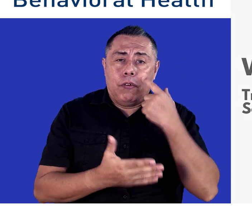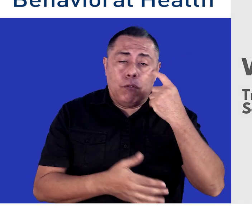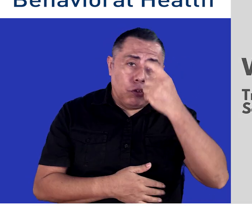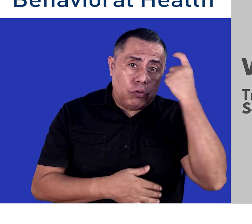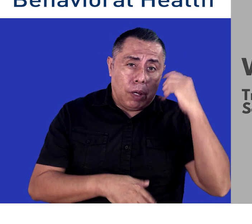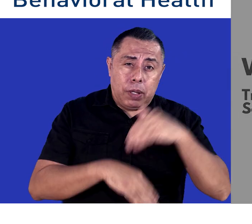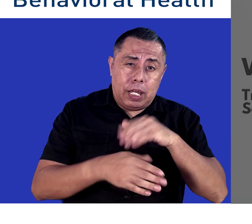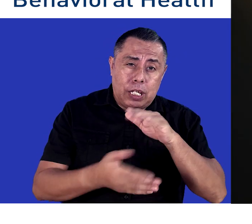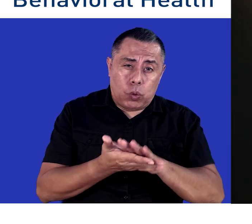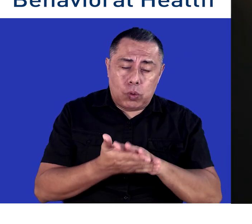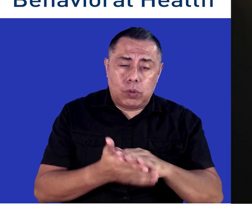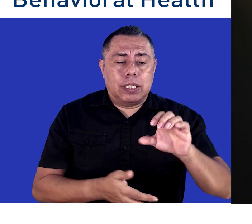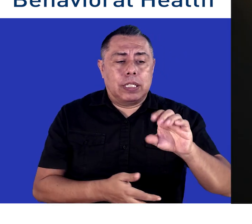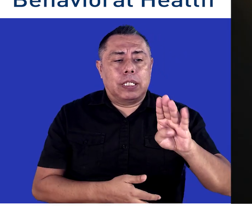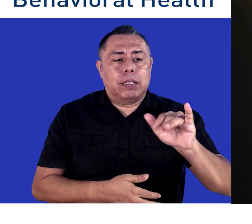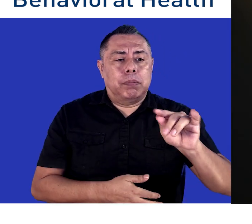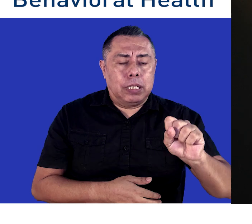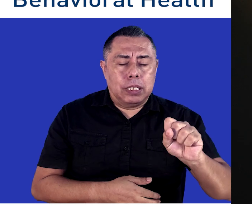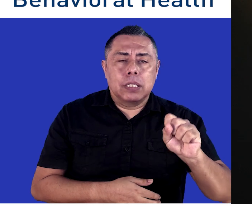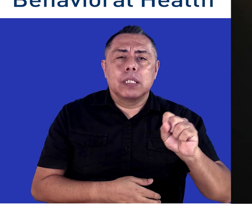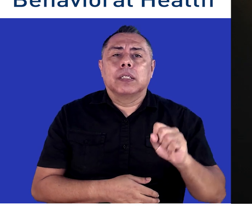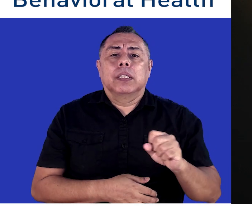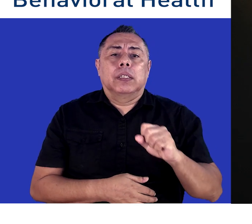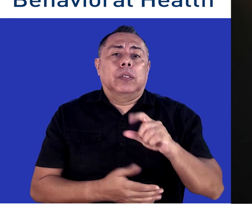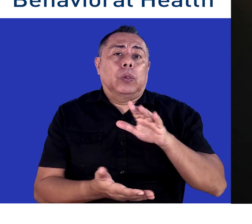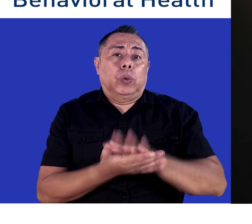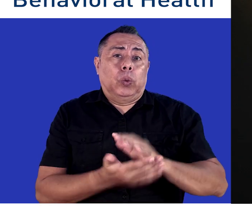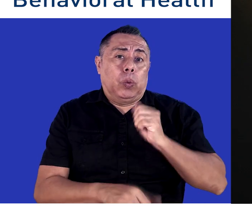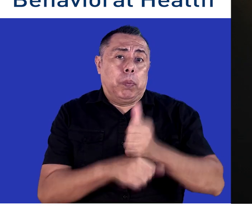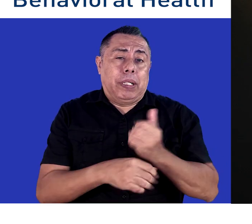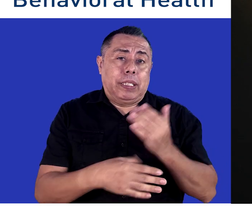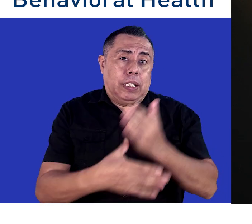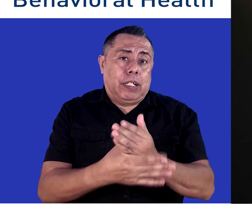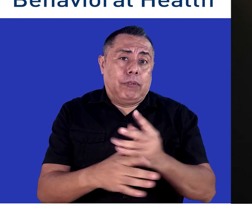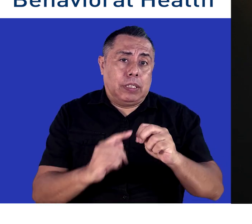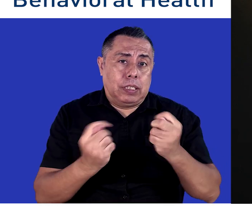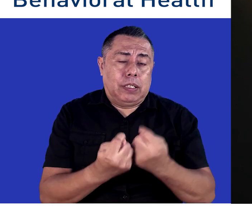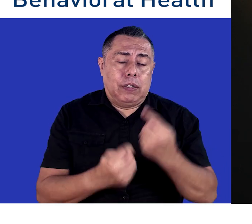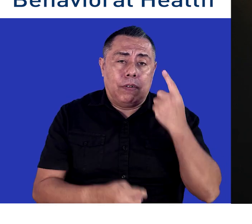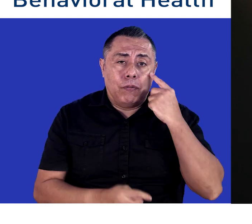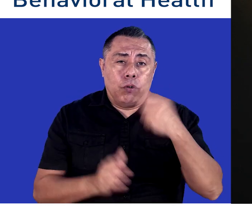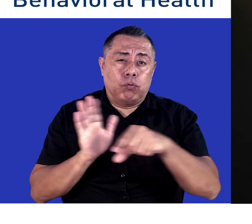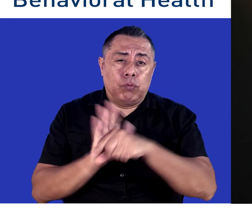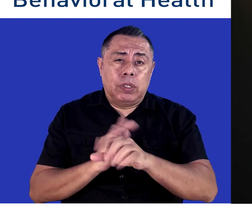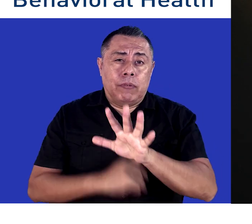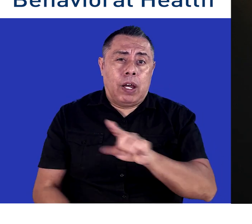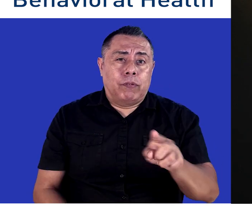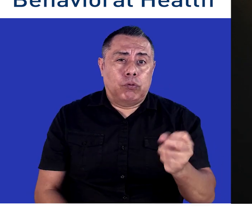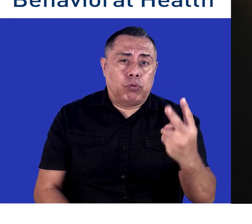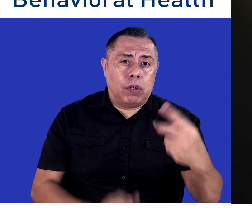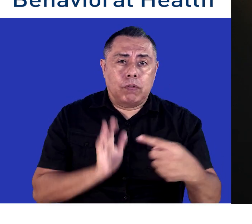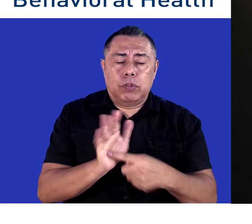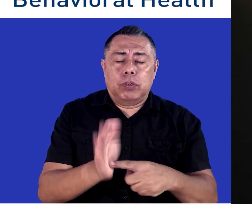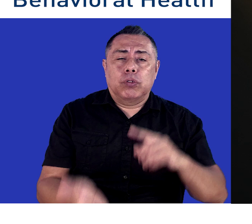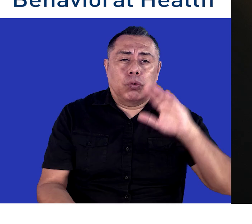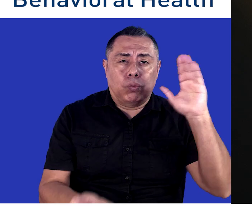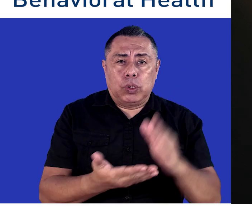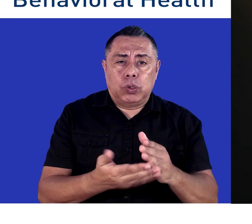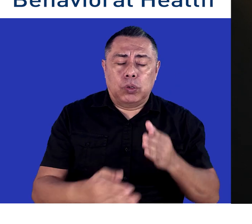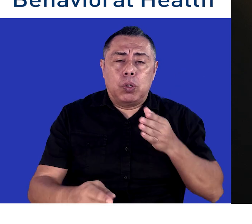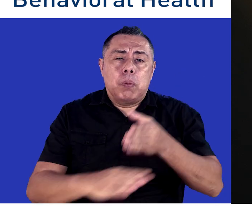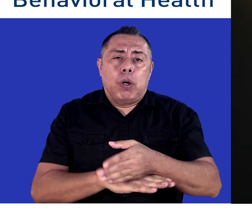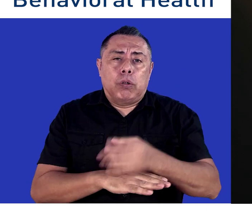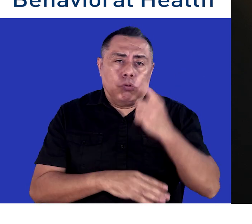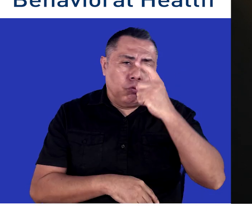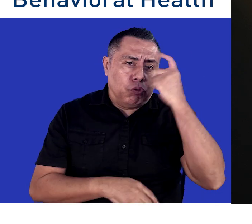includes cognitive behavioral intervention for trauma in schools, or CBITS, a school-based group intervention for grades 5 through 12